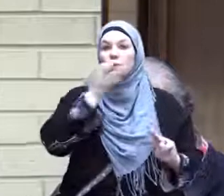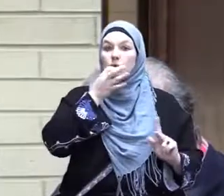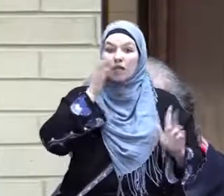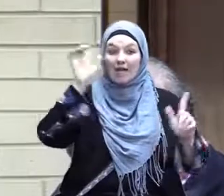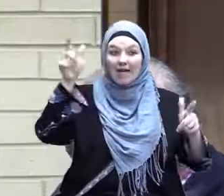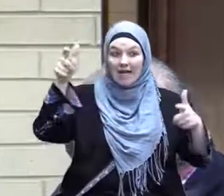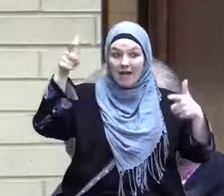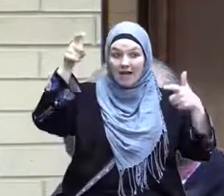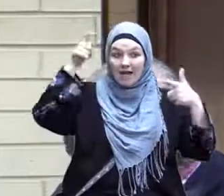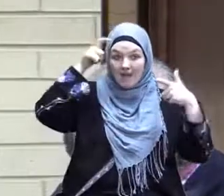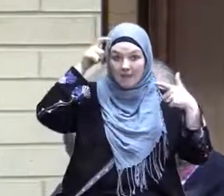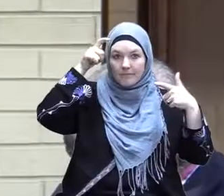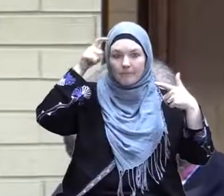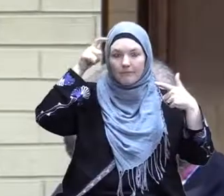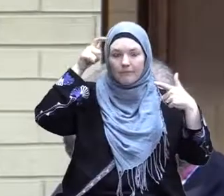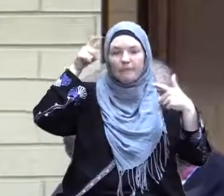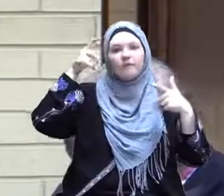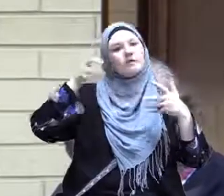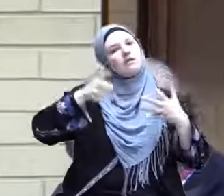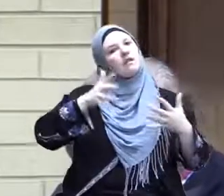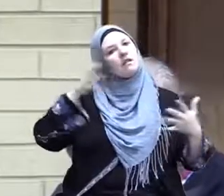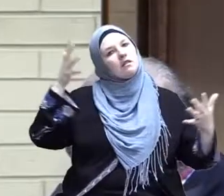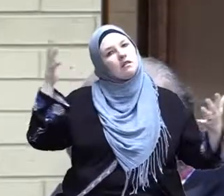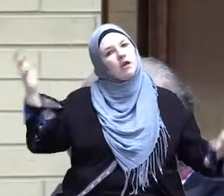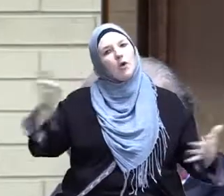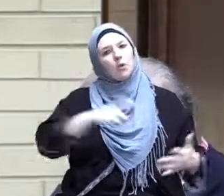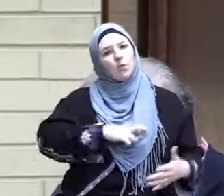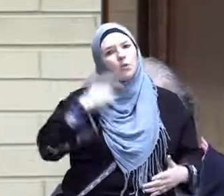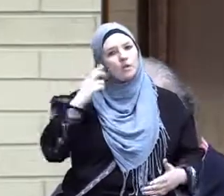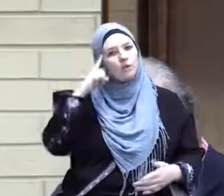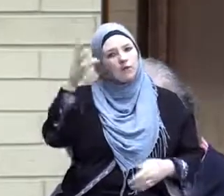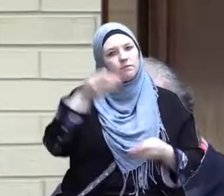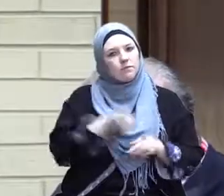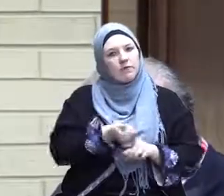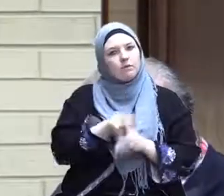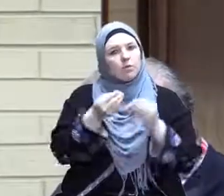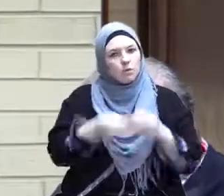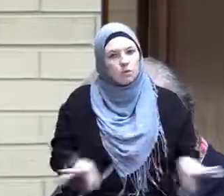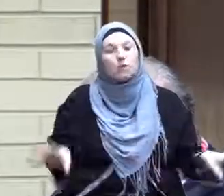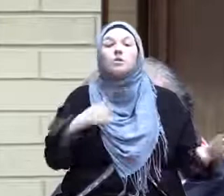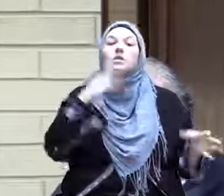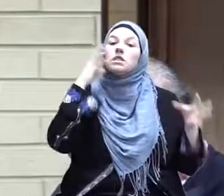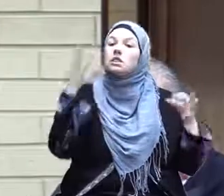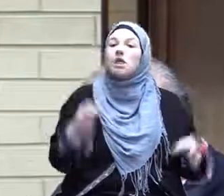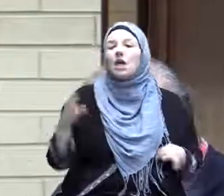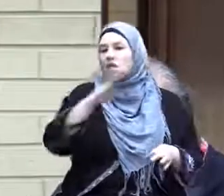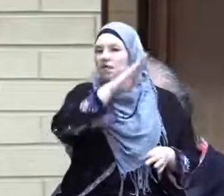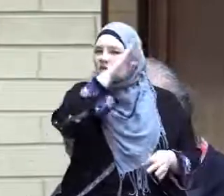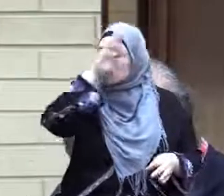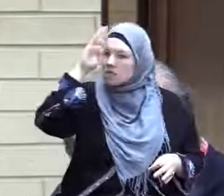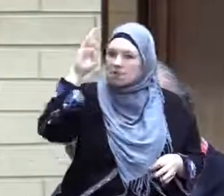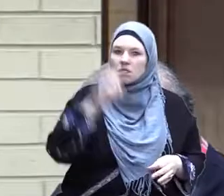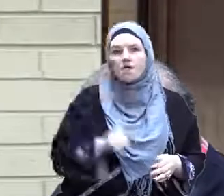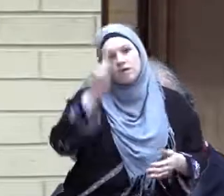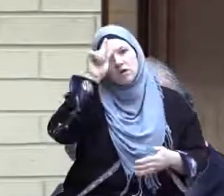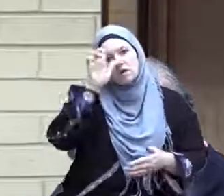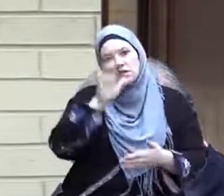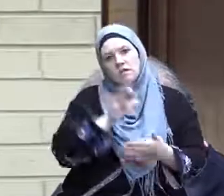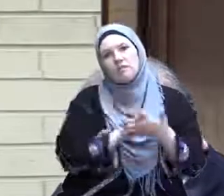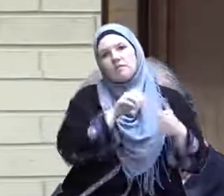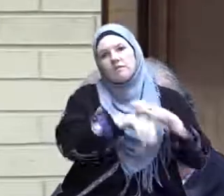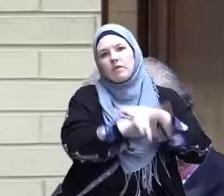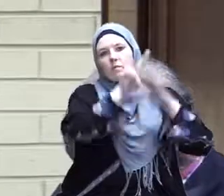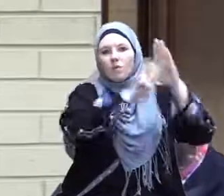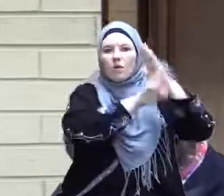crown him. There is a lot at stake for him. So he decided to never believe in Muhammad sallallahu alaihi